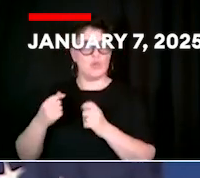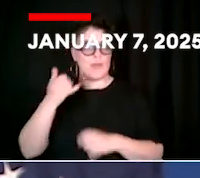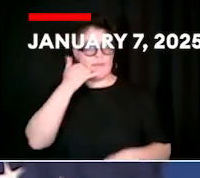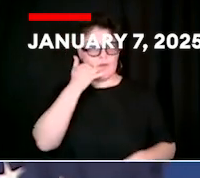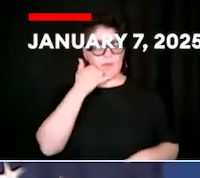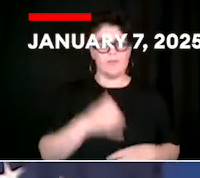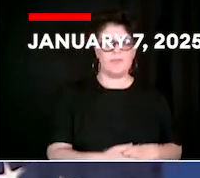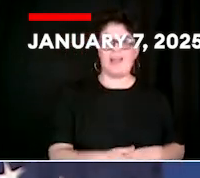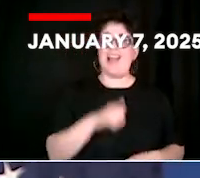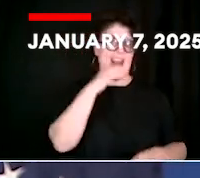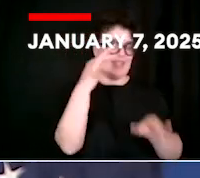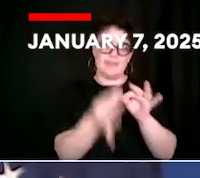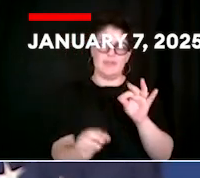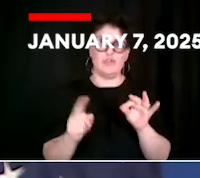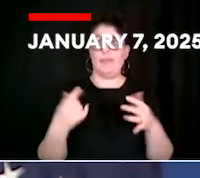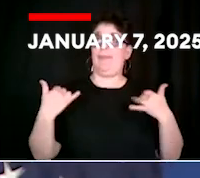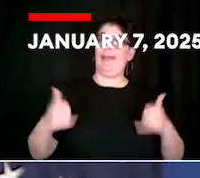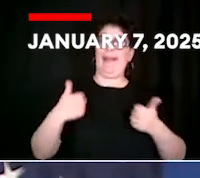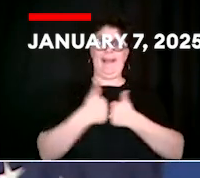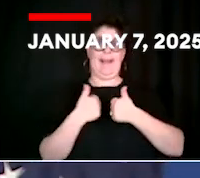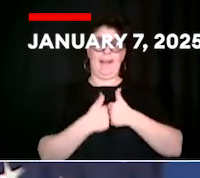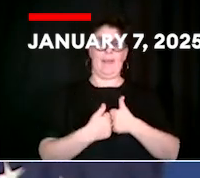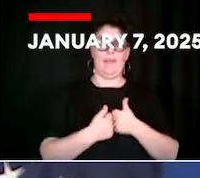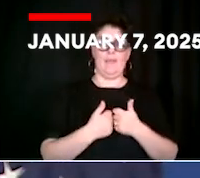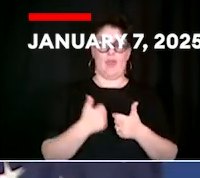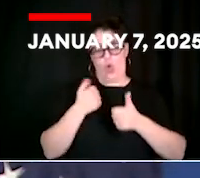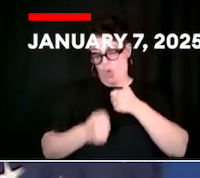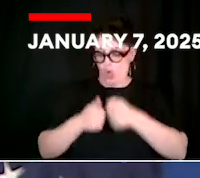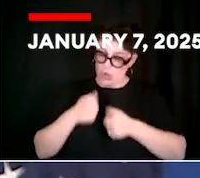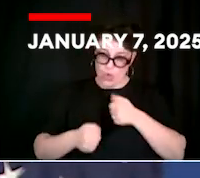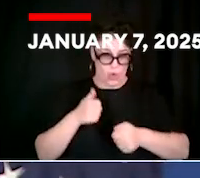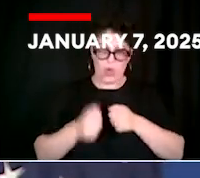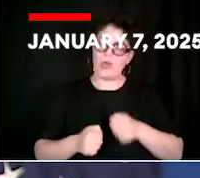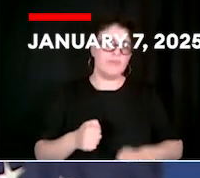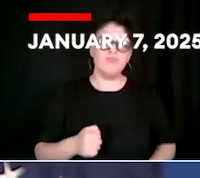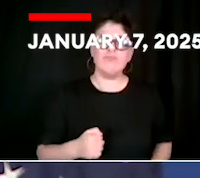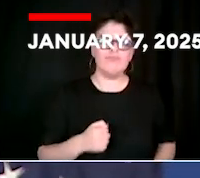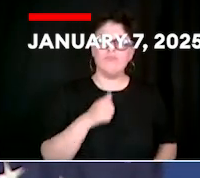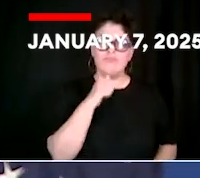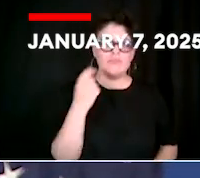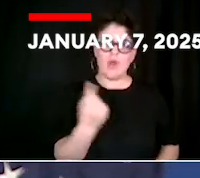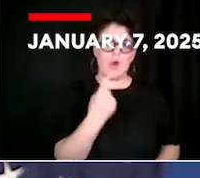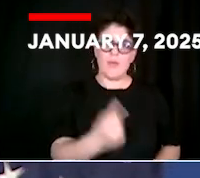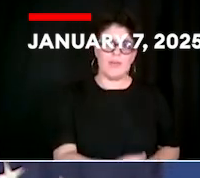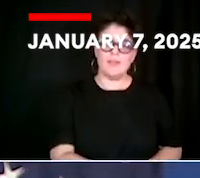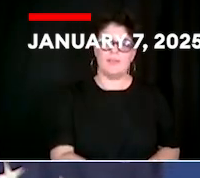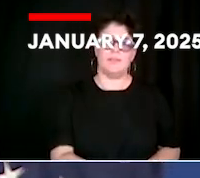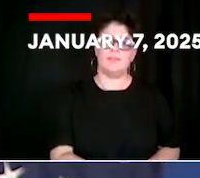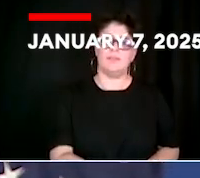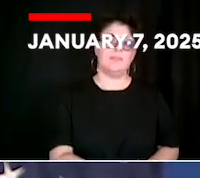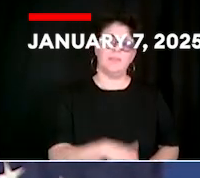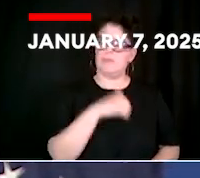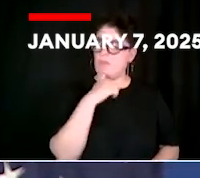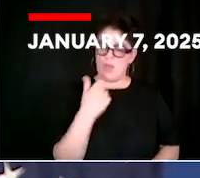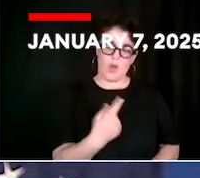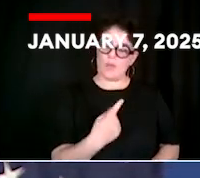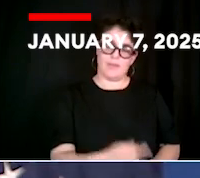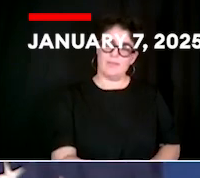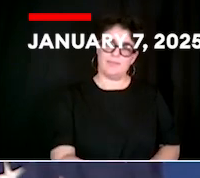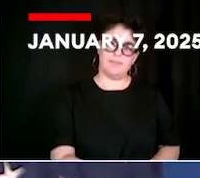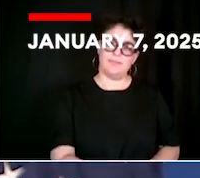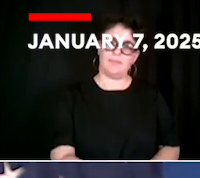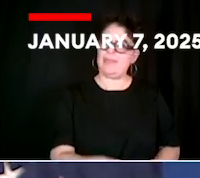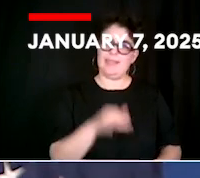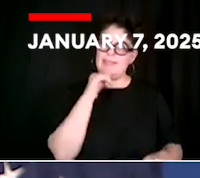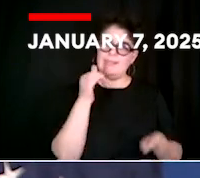that simple just to say that, hey, you're around the booth and you're just playing on your phone when you're playing video games. That is not that simple.